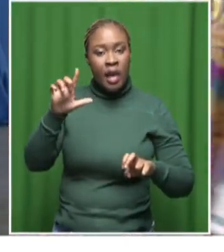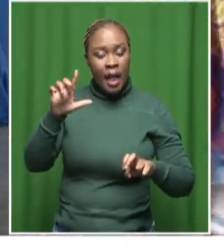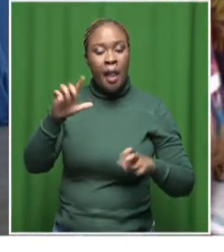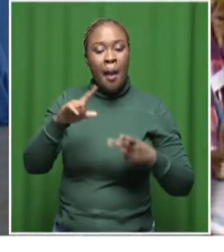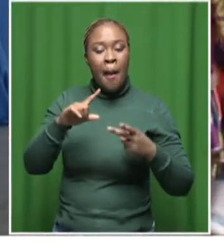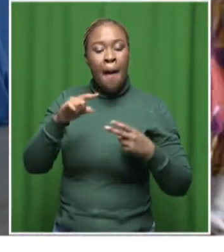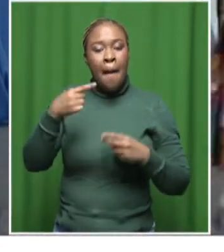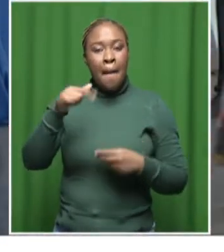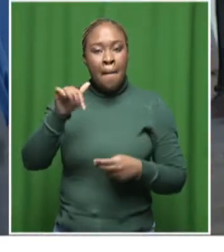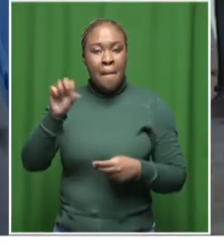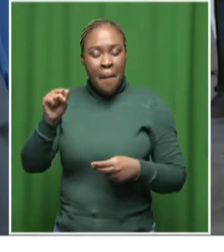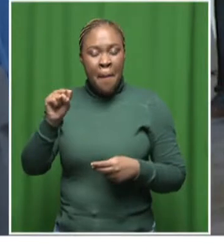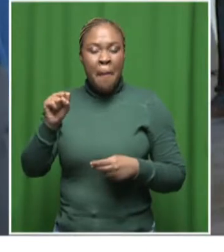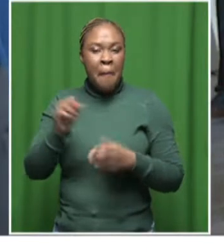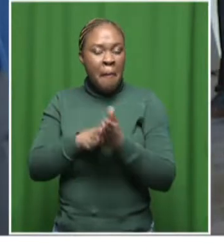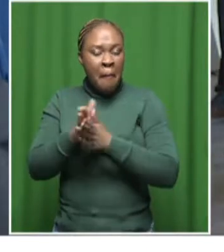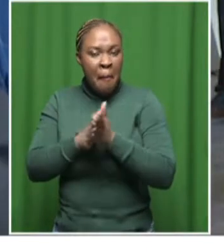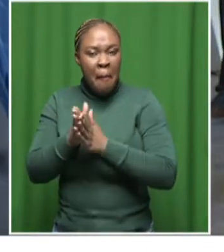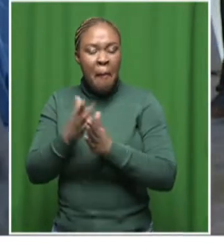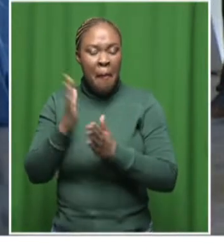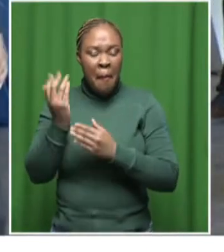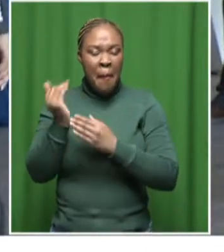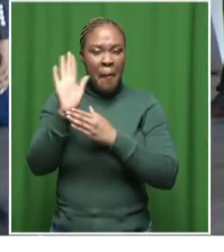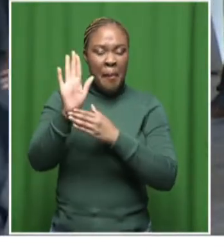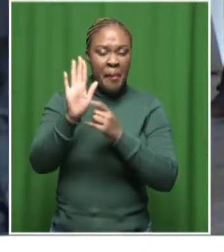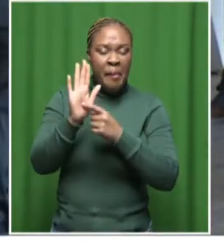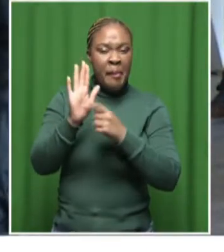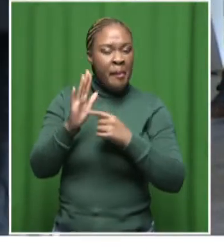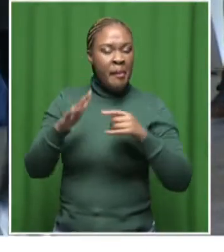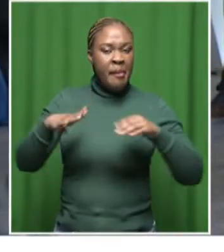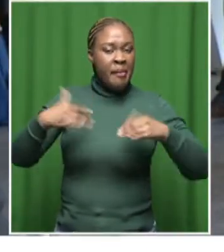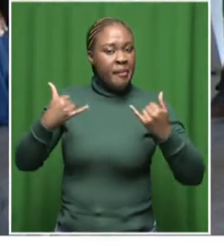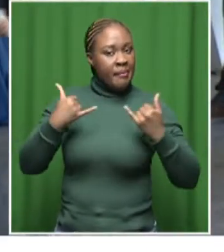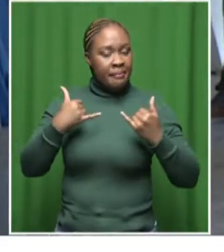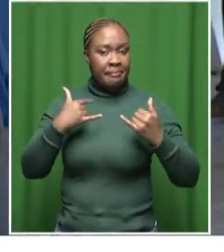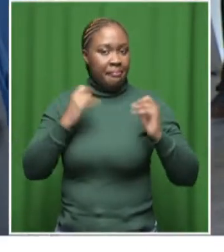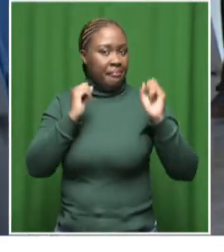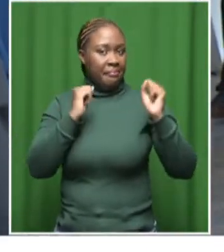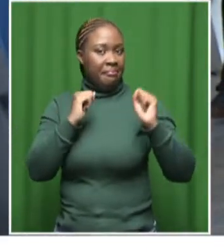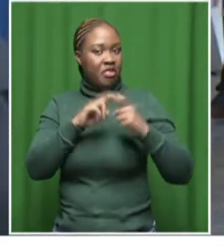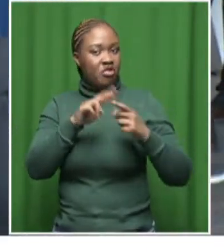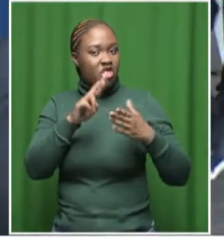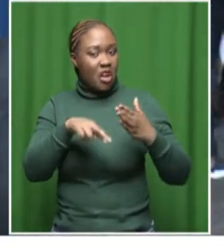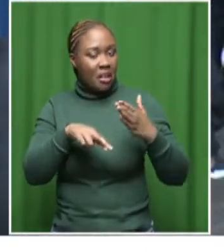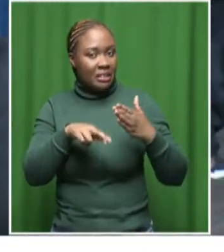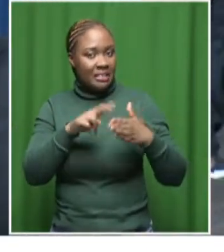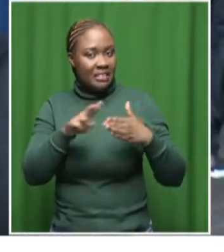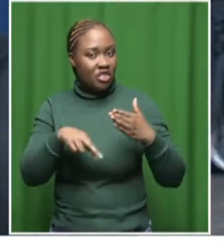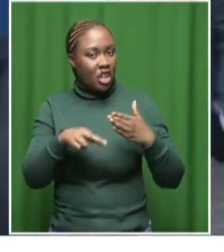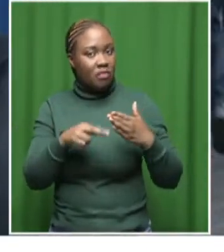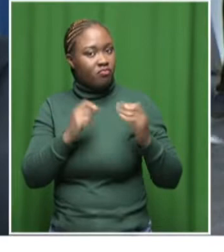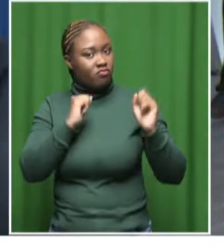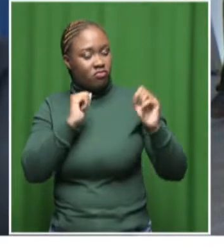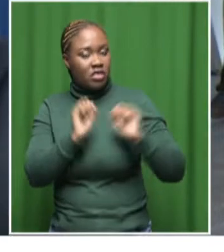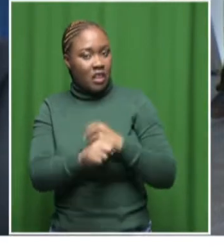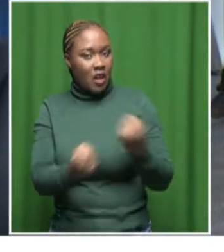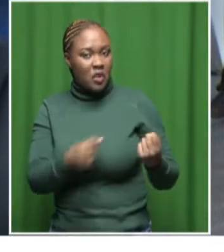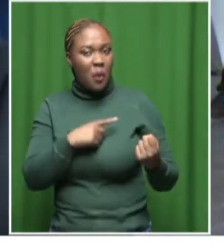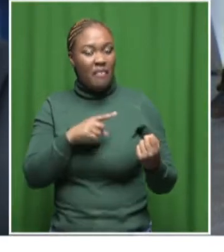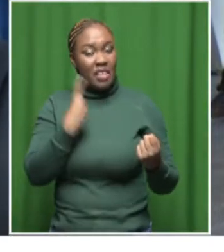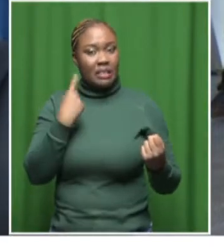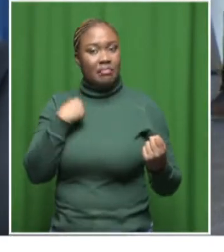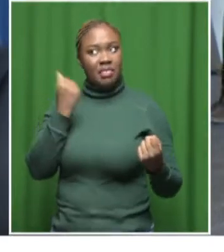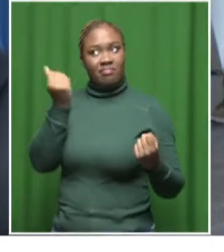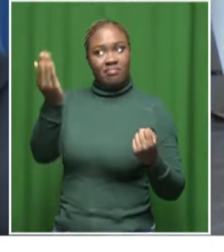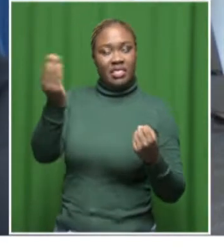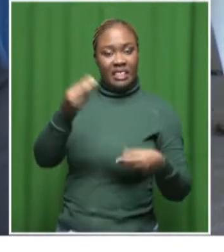it, so I can't exactly give you the results until we have taken it to the authorities. We have made